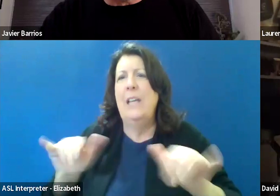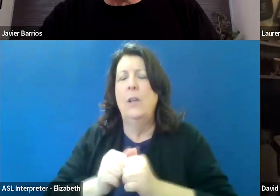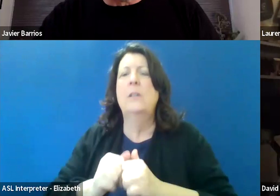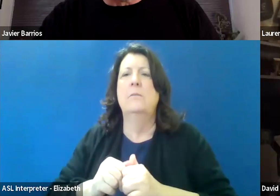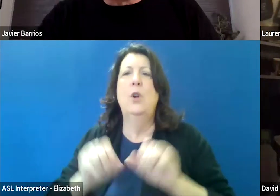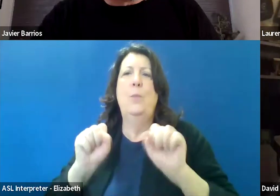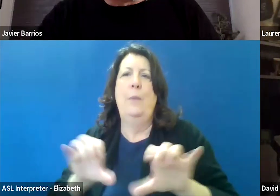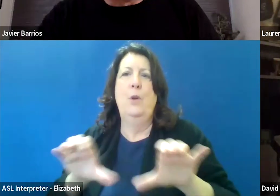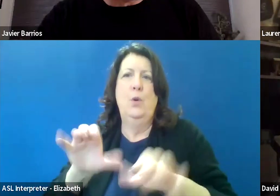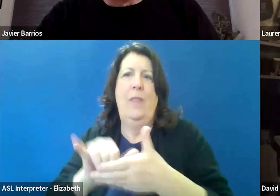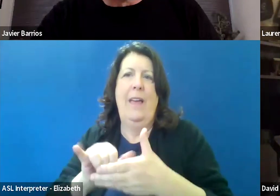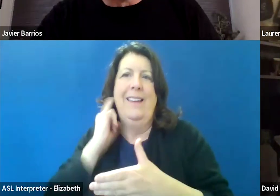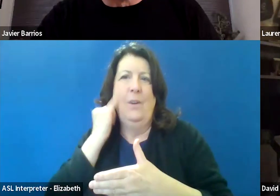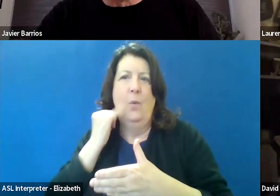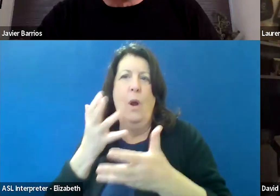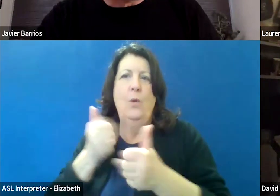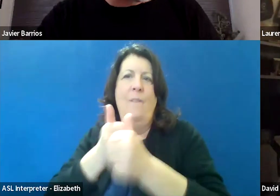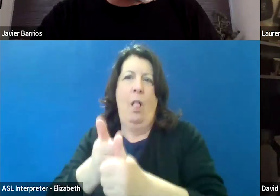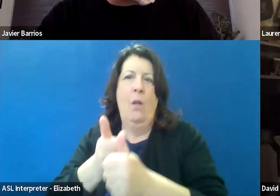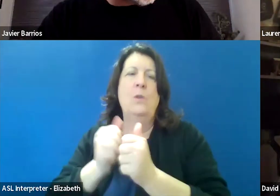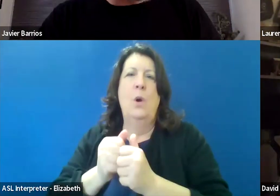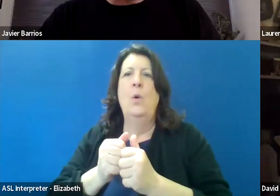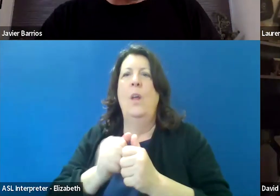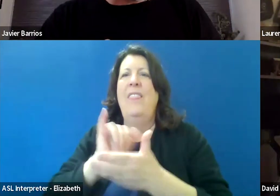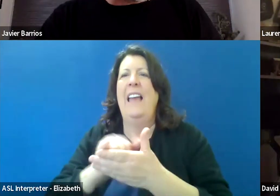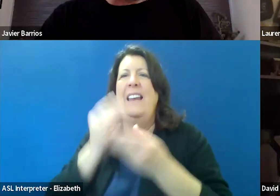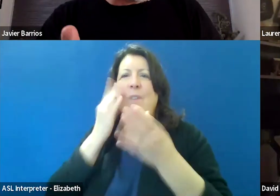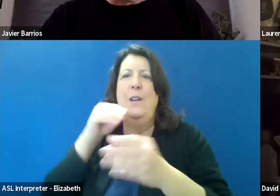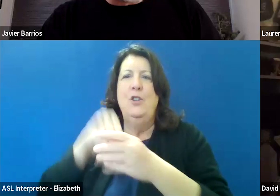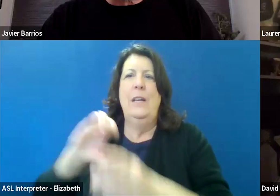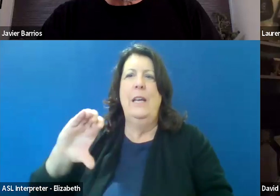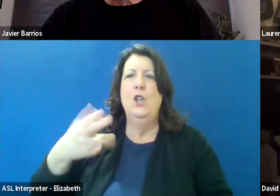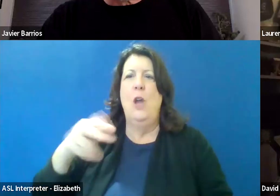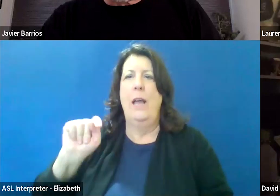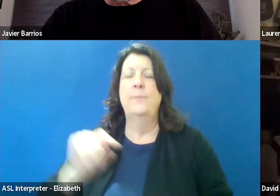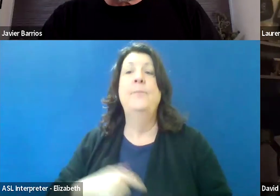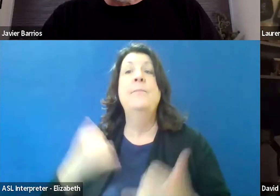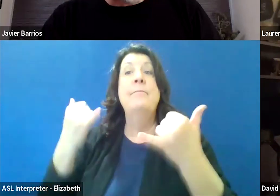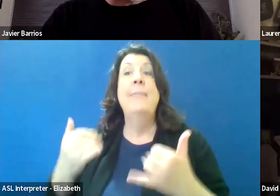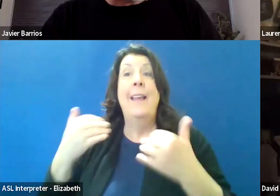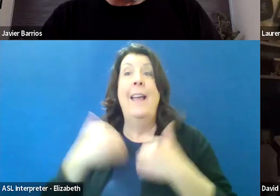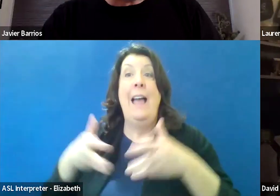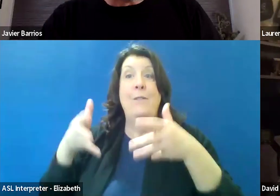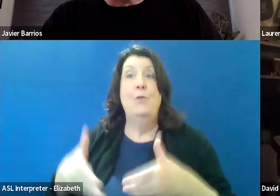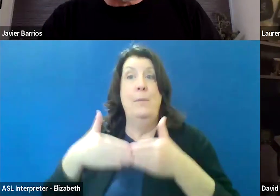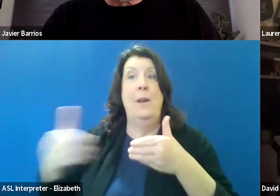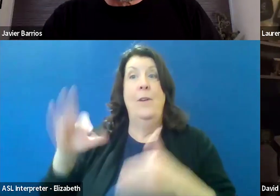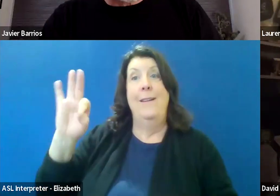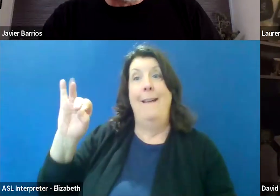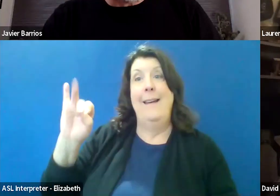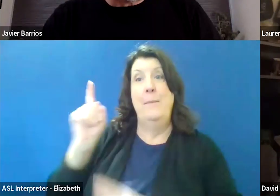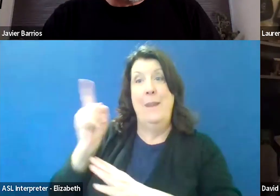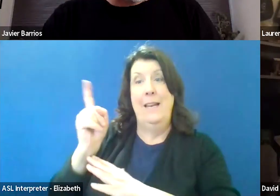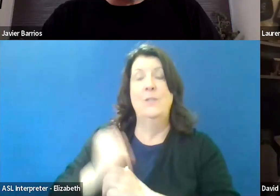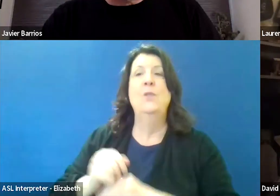that. Just check out the chat. You should be able to get instructions there. But right now, we've got the remainder of 90 minutes to go through the script